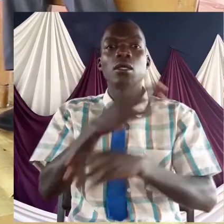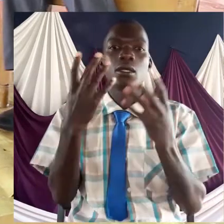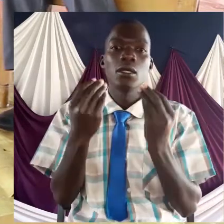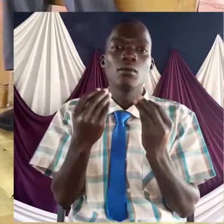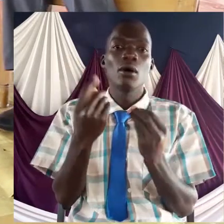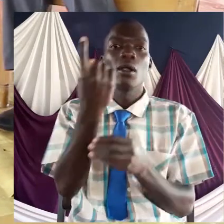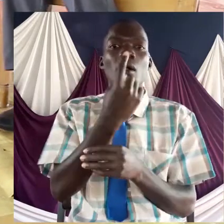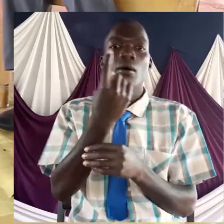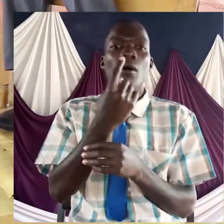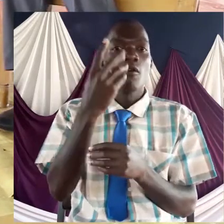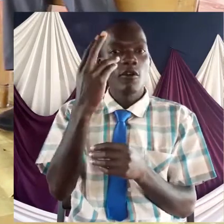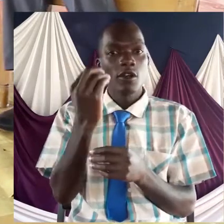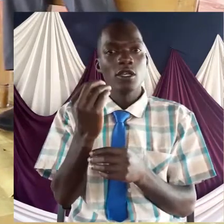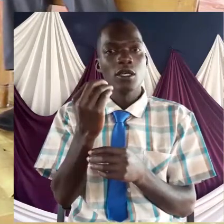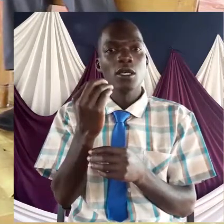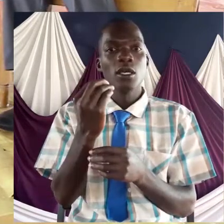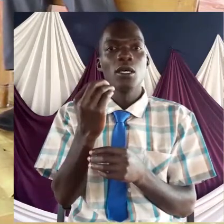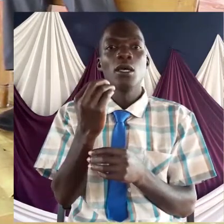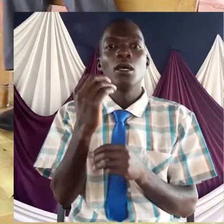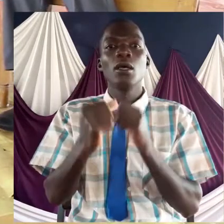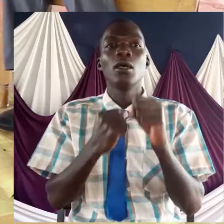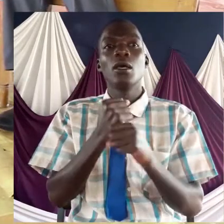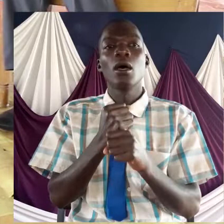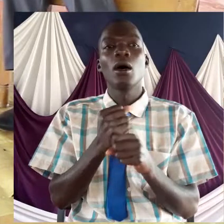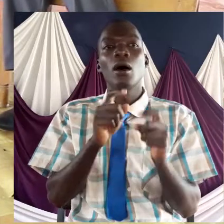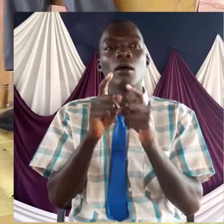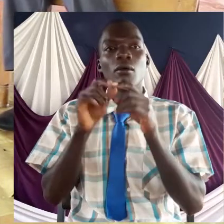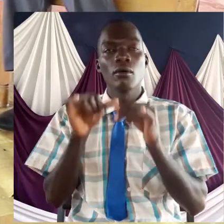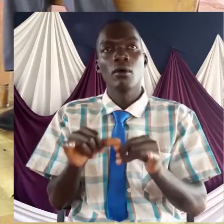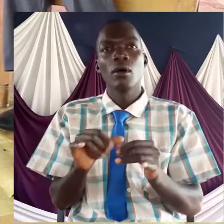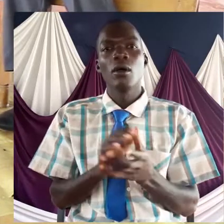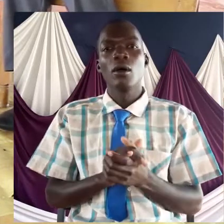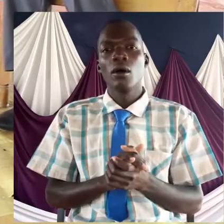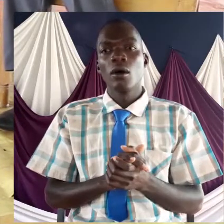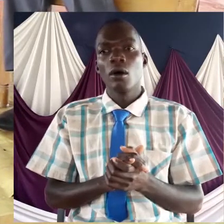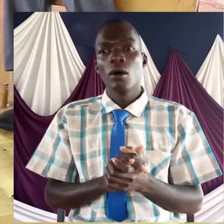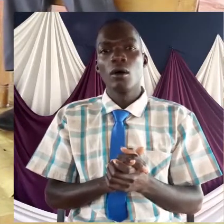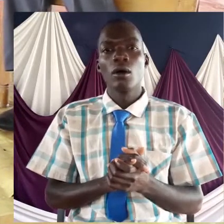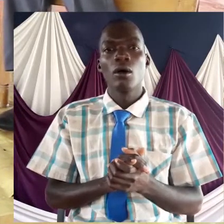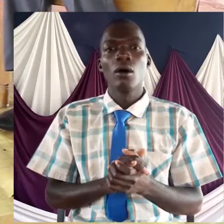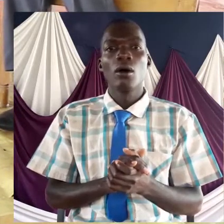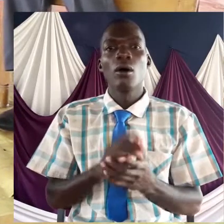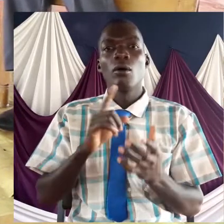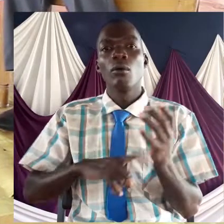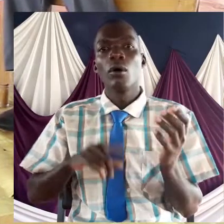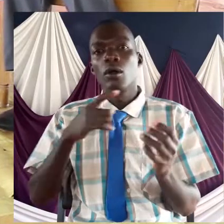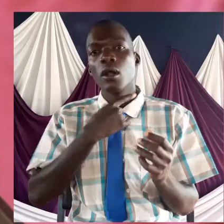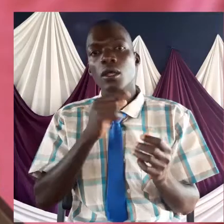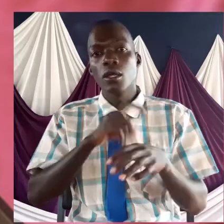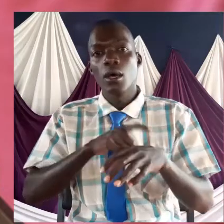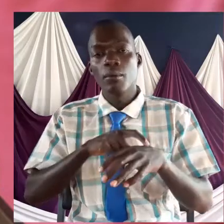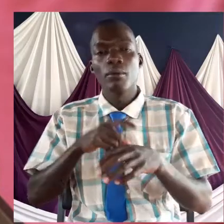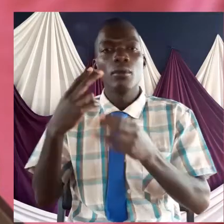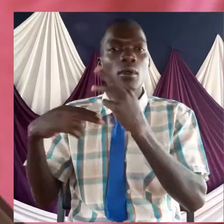symbolizing 40 years. Mm-hmm. That was a prophetic number. Right. One would argue that the time